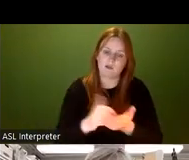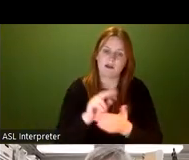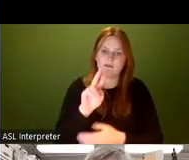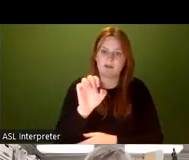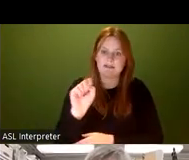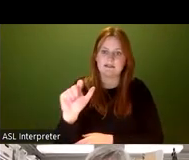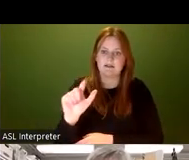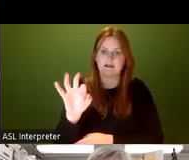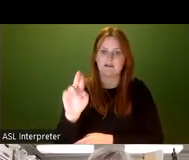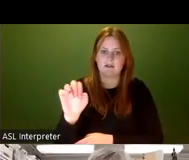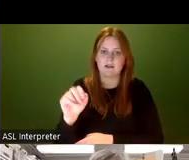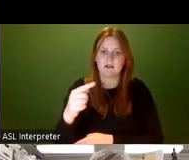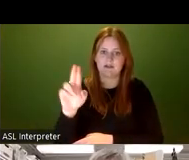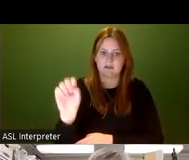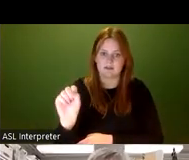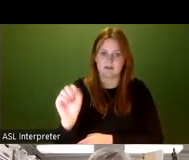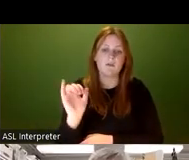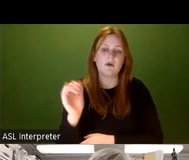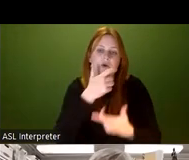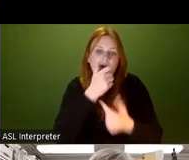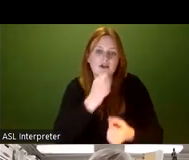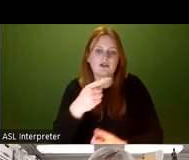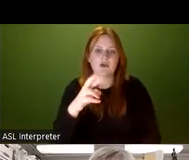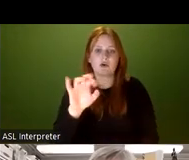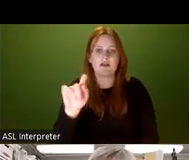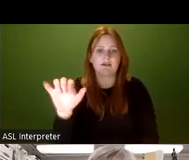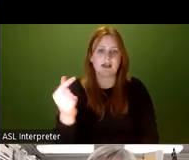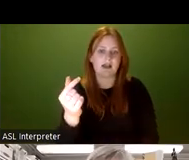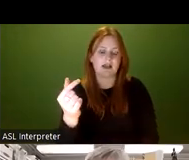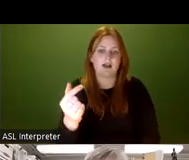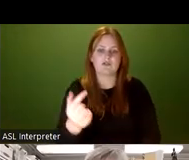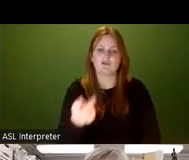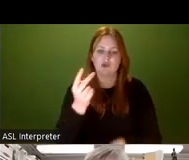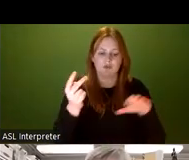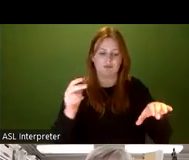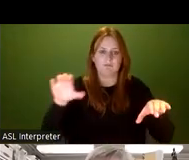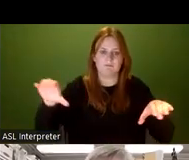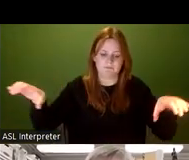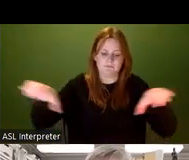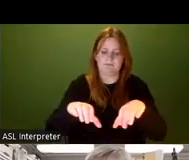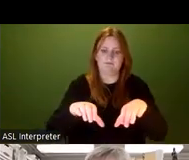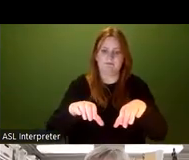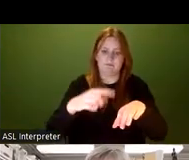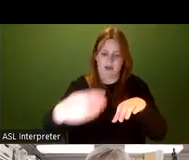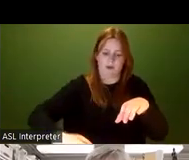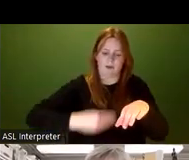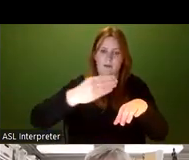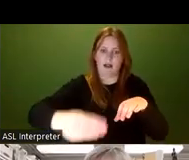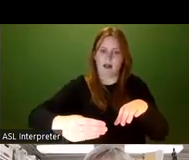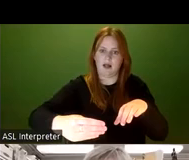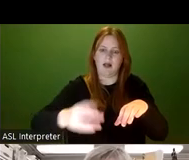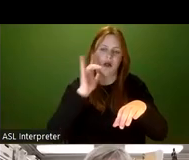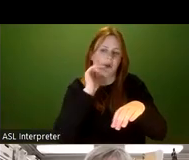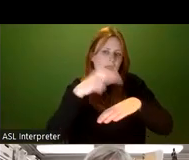also quite interested in grafting. So I put two parts together and put kind of a Band-Aid around the middle. But I was also thinking